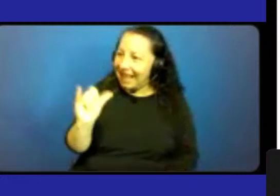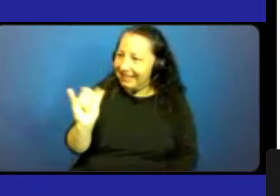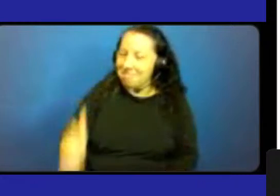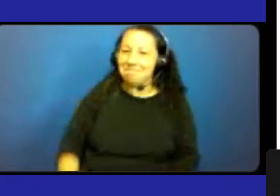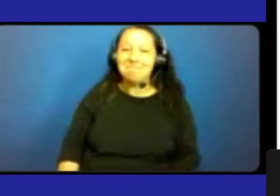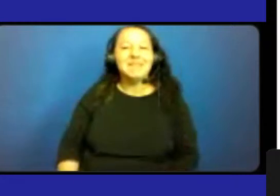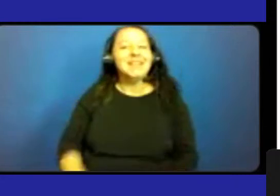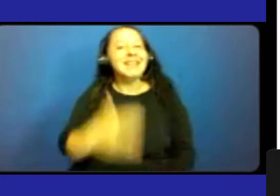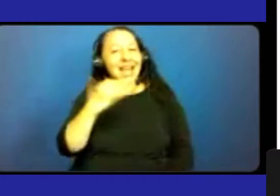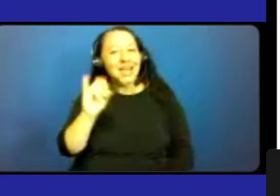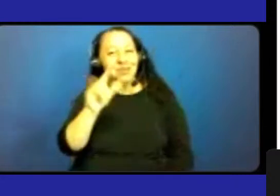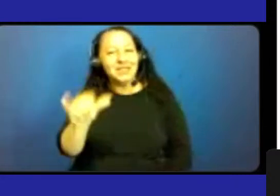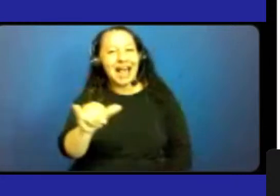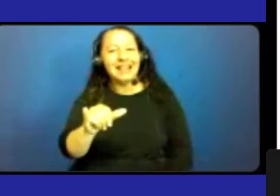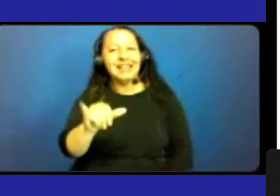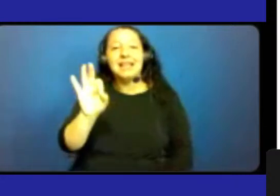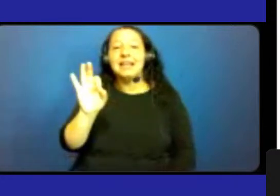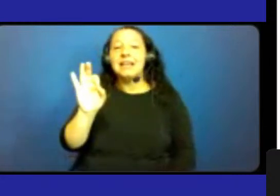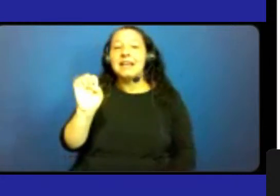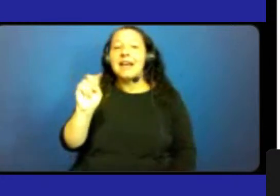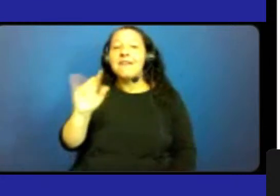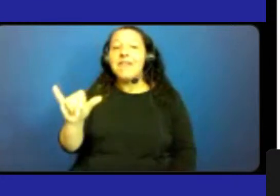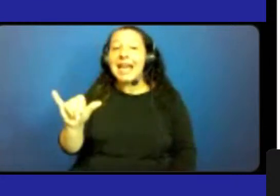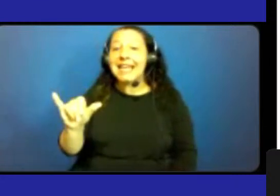Sally. Benny?